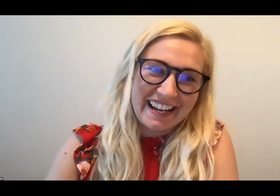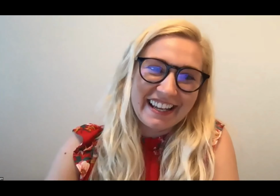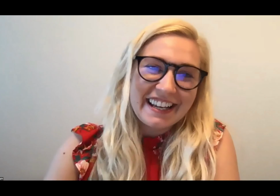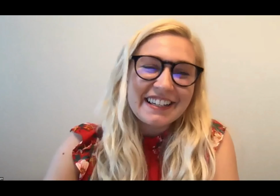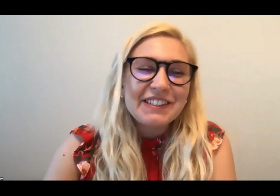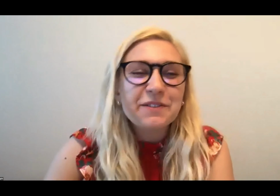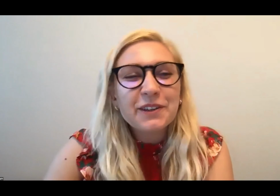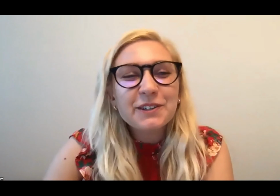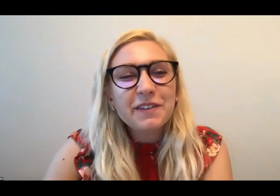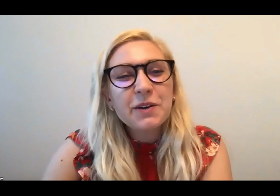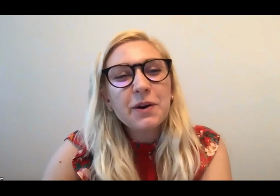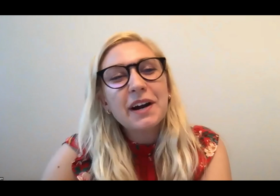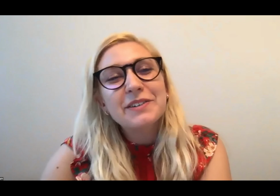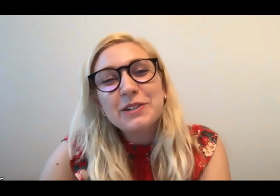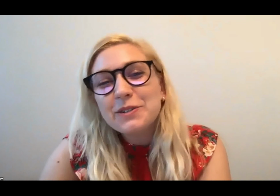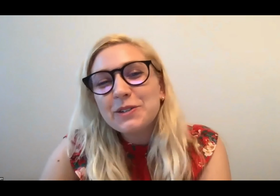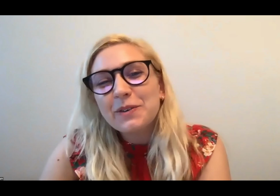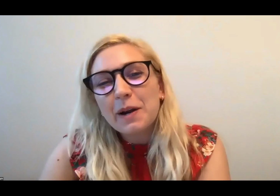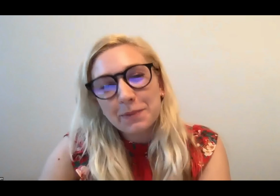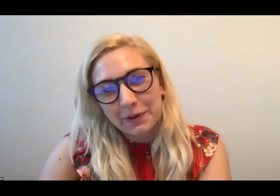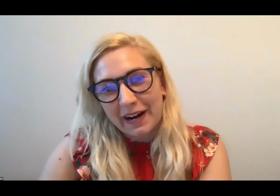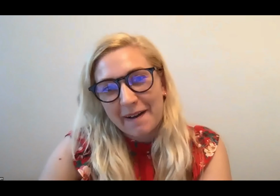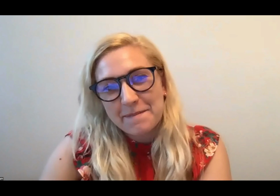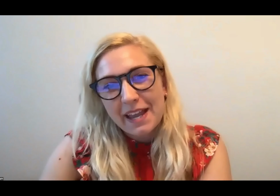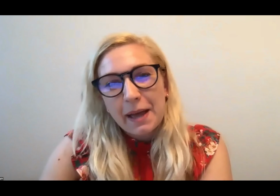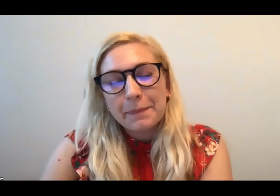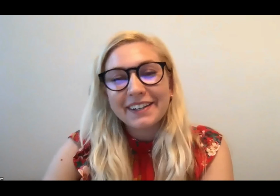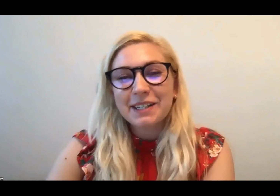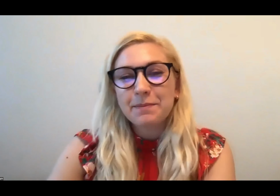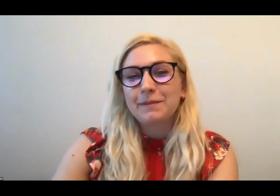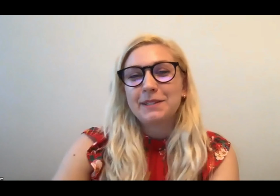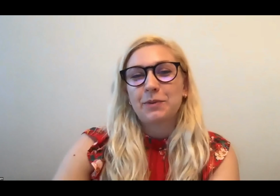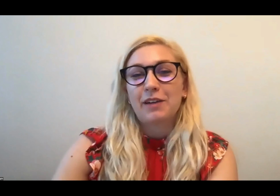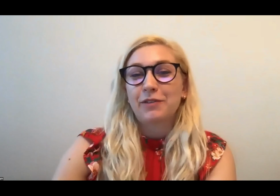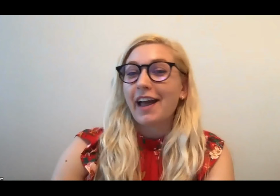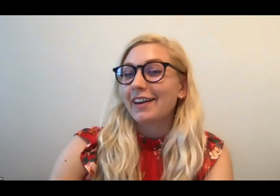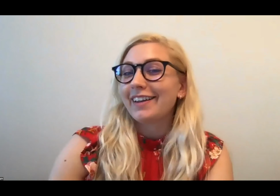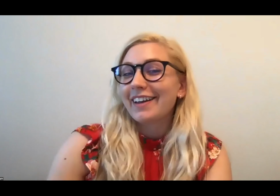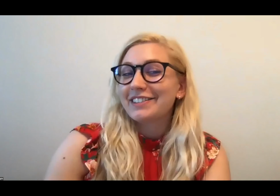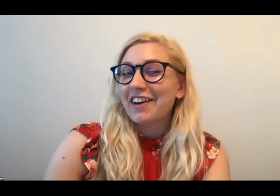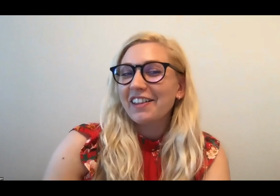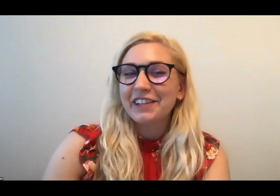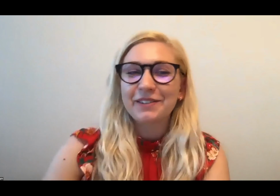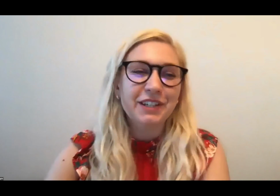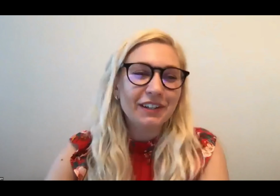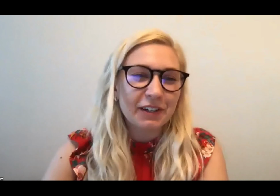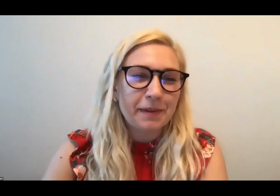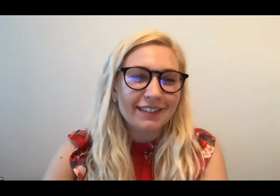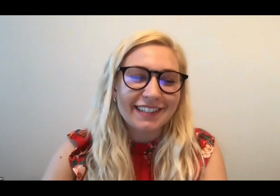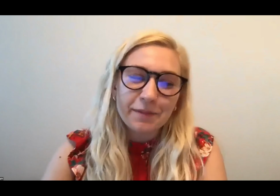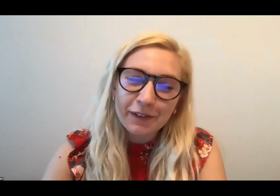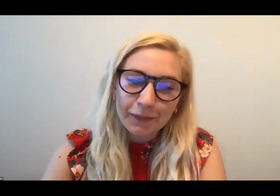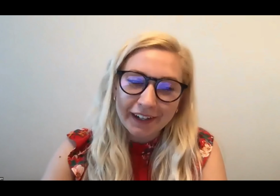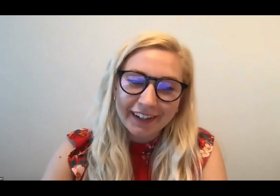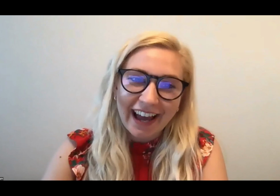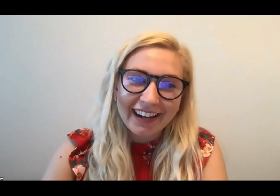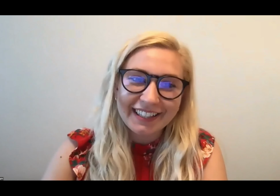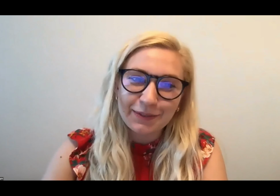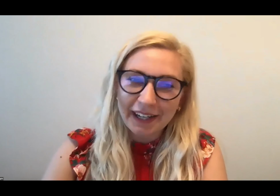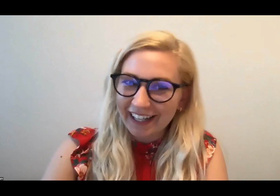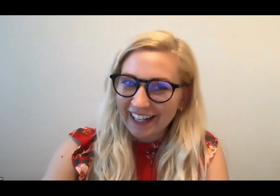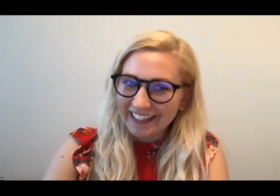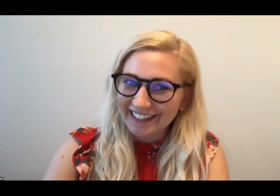today. So for those of you who are new to our program, Peers and Pubs is a way for any and all of you to learn about some of the work